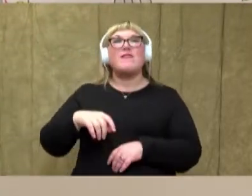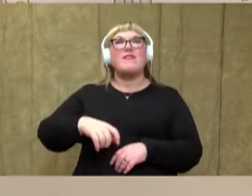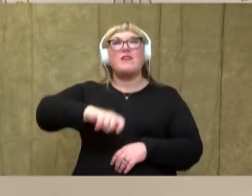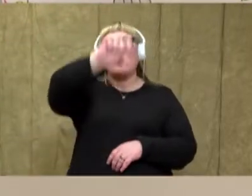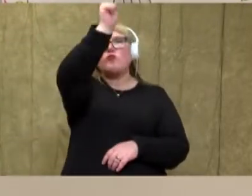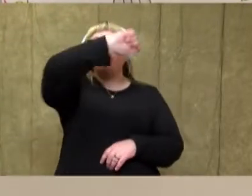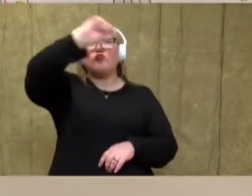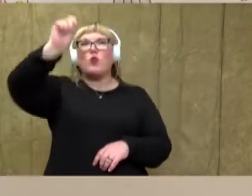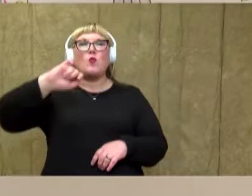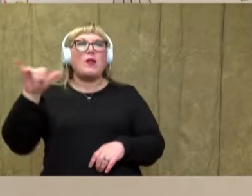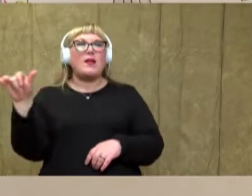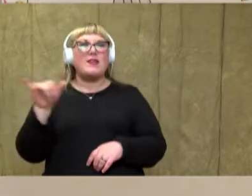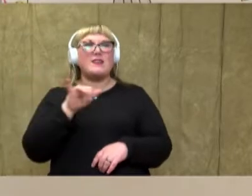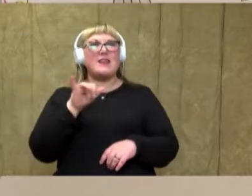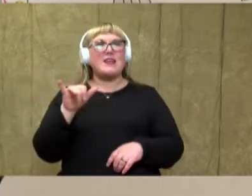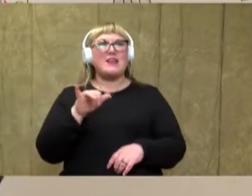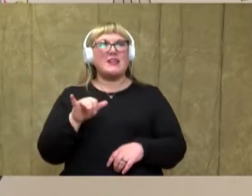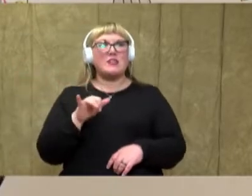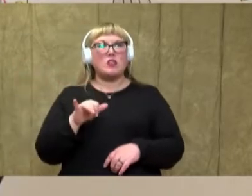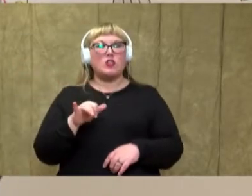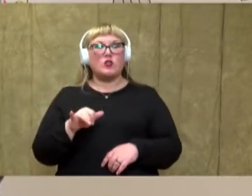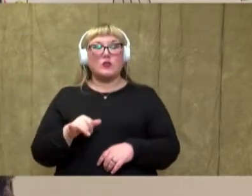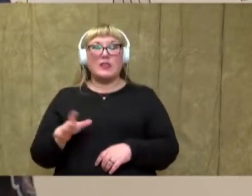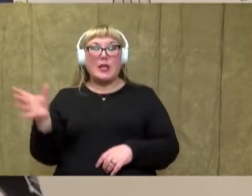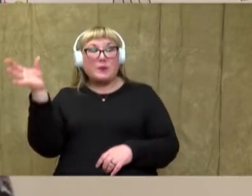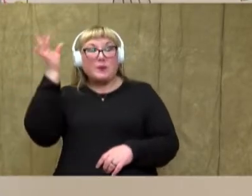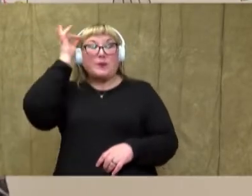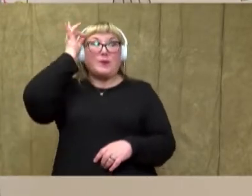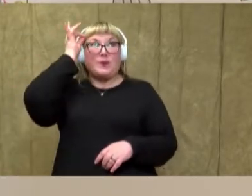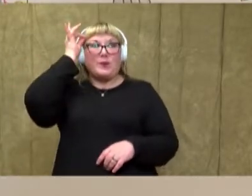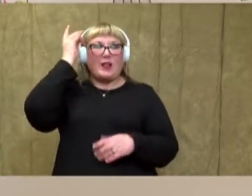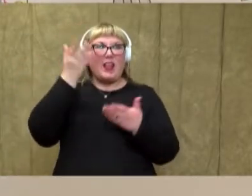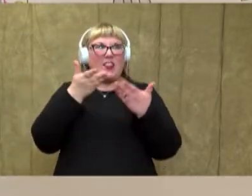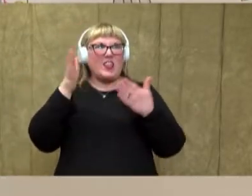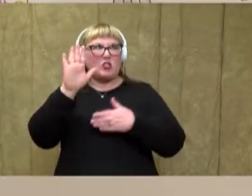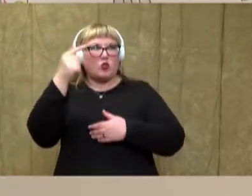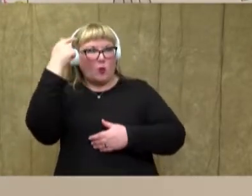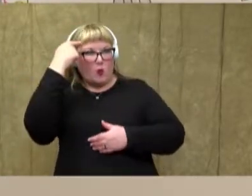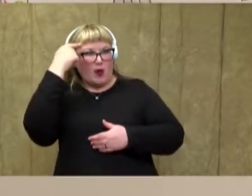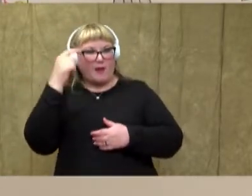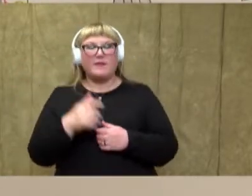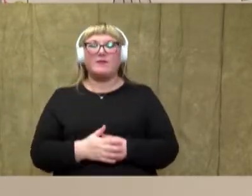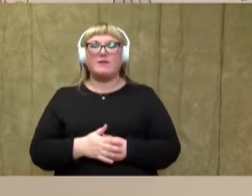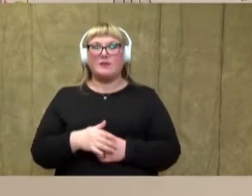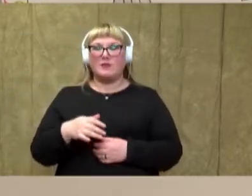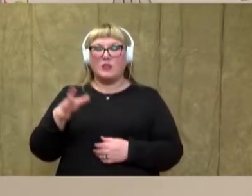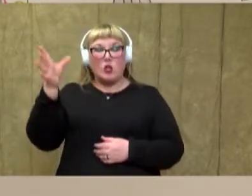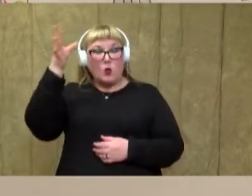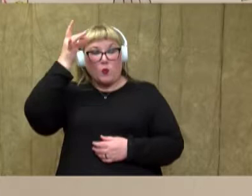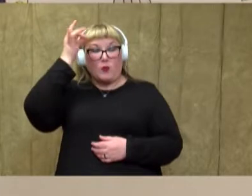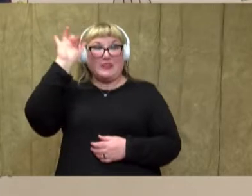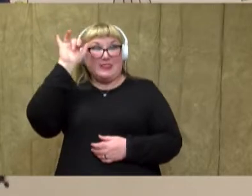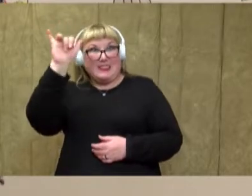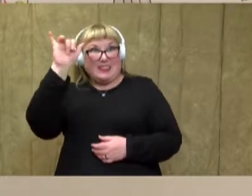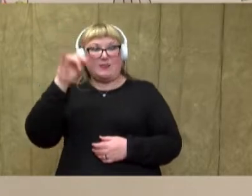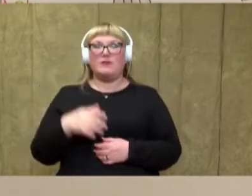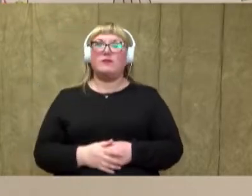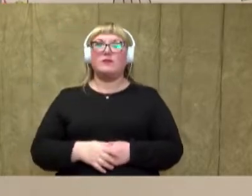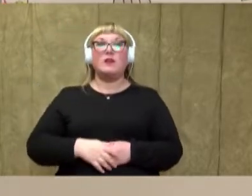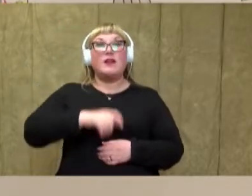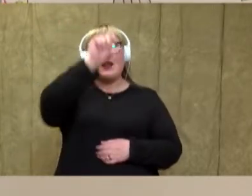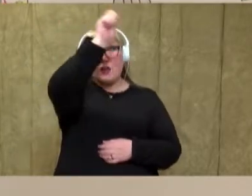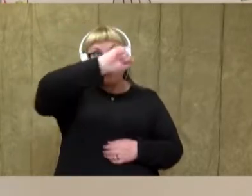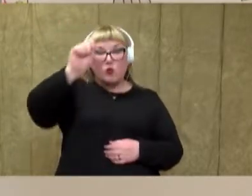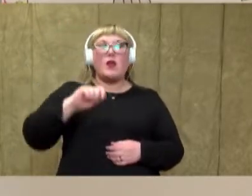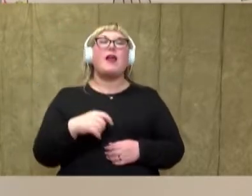sticky brains. It's like placing a post-it note on top of your brain and it stays there. Remember, the trick to air writing is to always follow